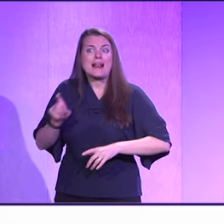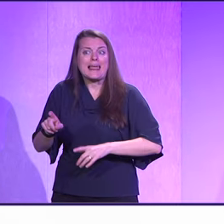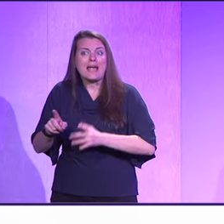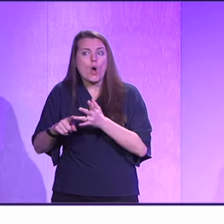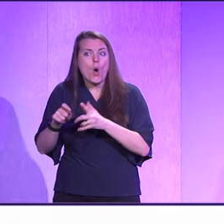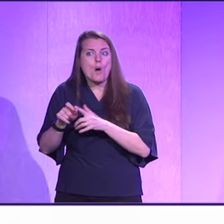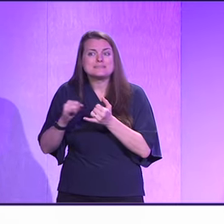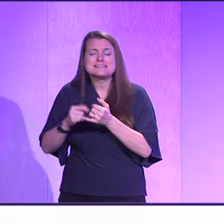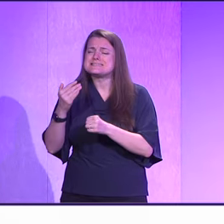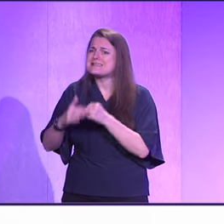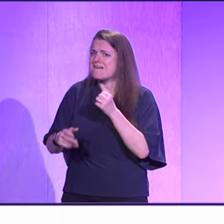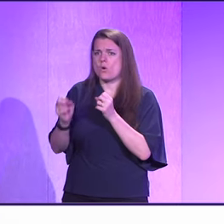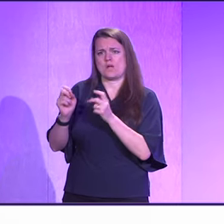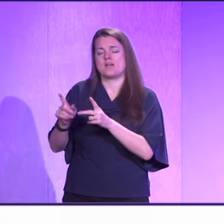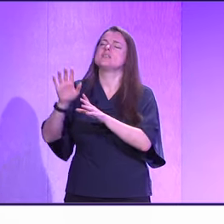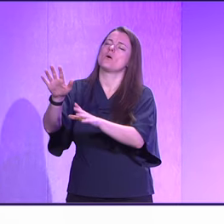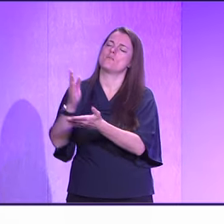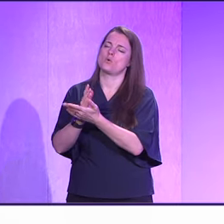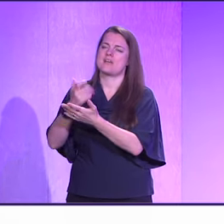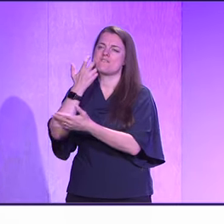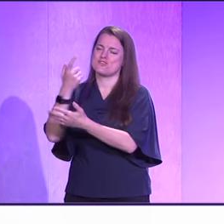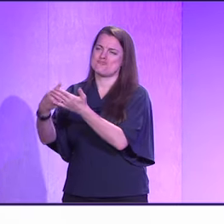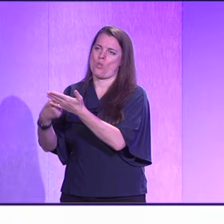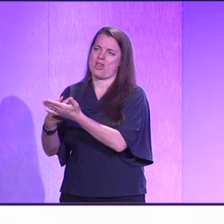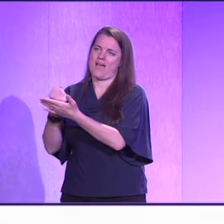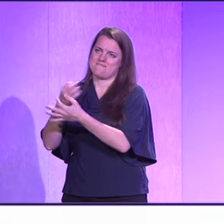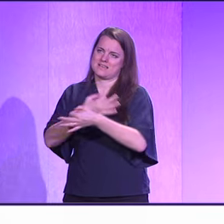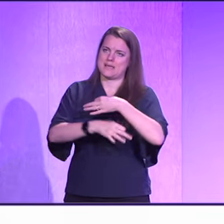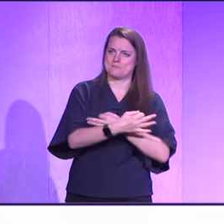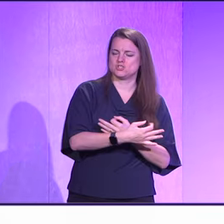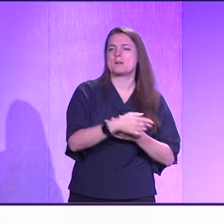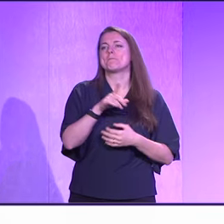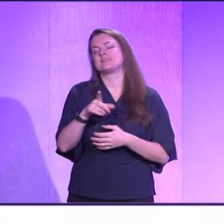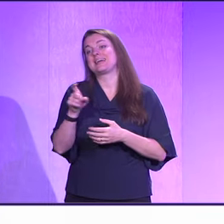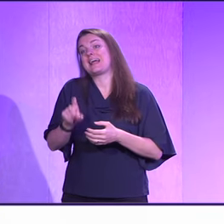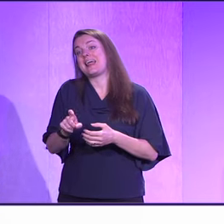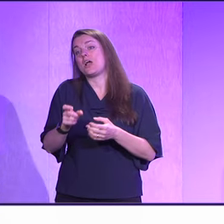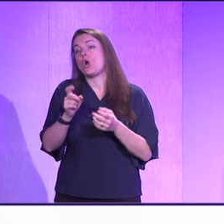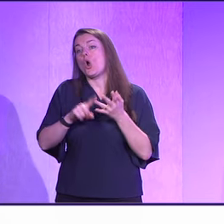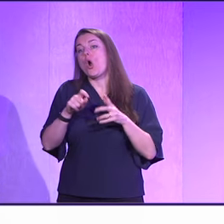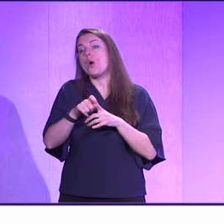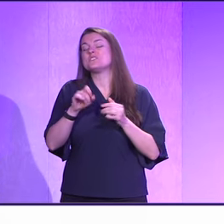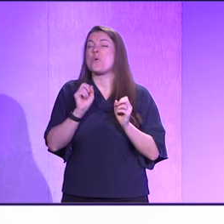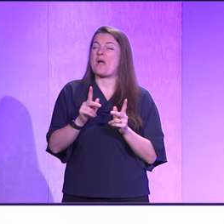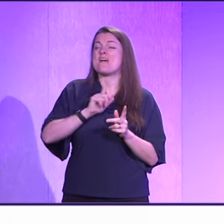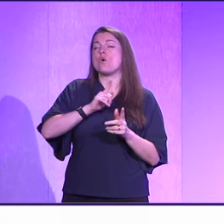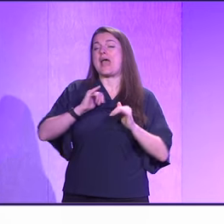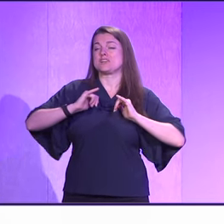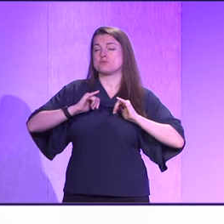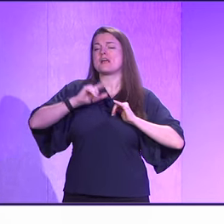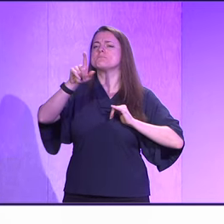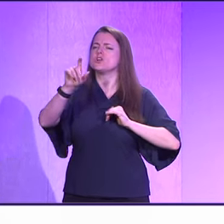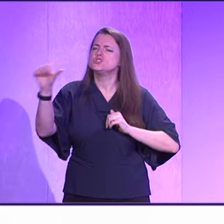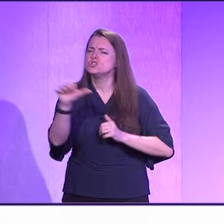okay. Of course, with all rules, there are exceptions. So whilst ClickOps isn't okay for things that run your enterprise, you should have